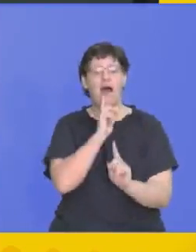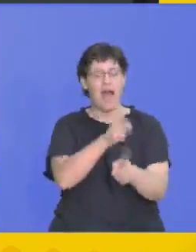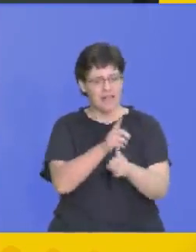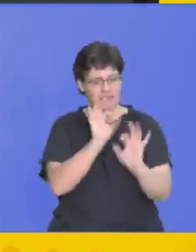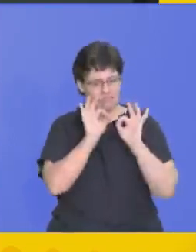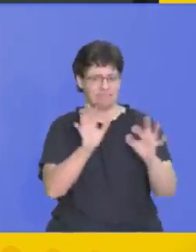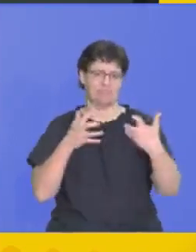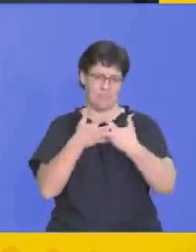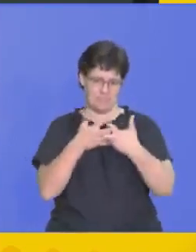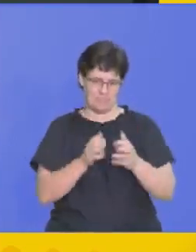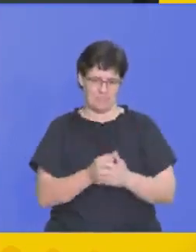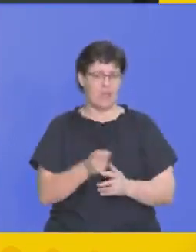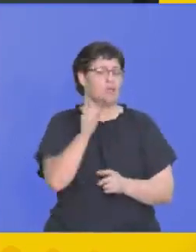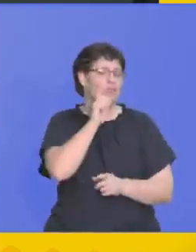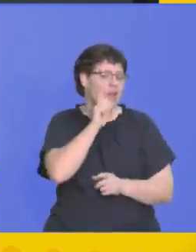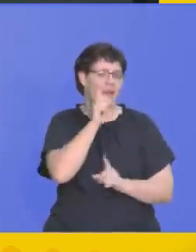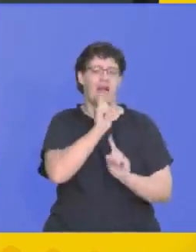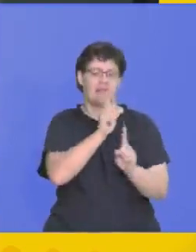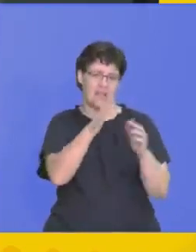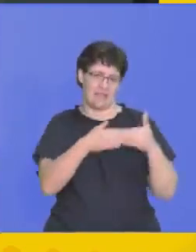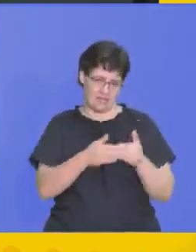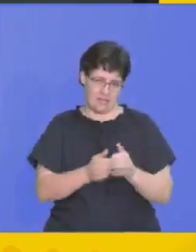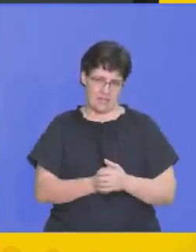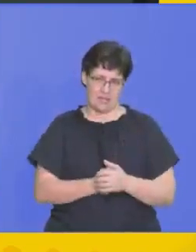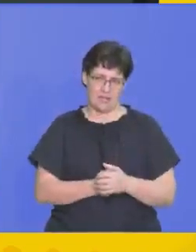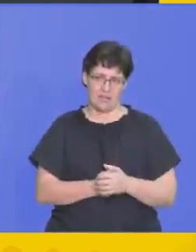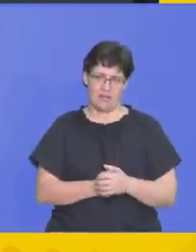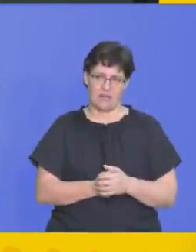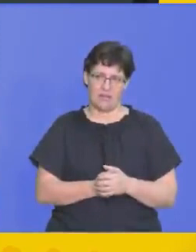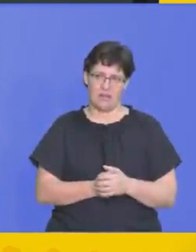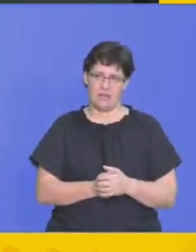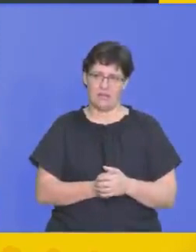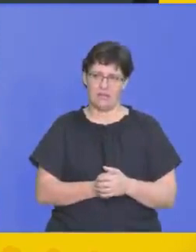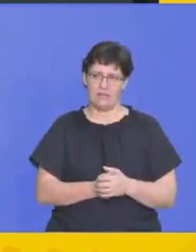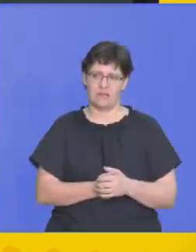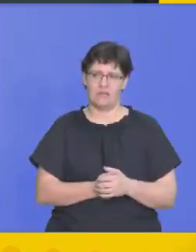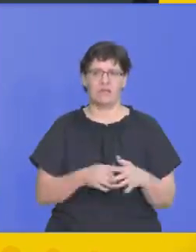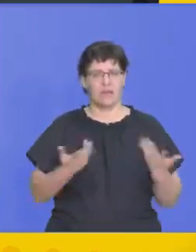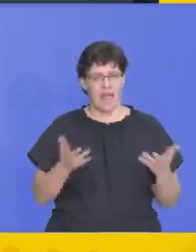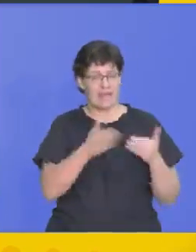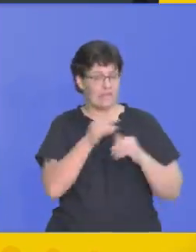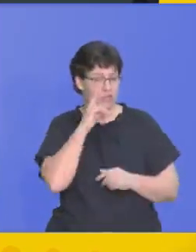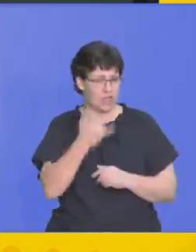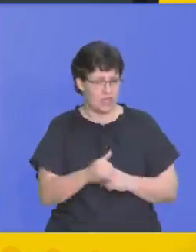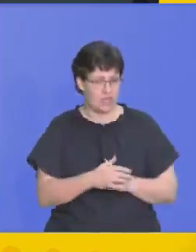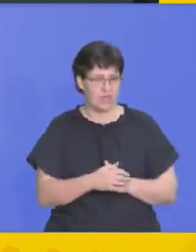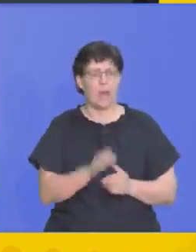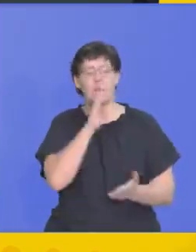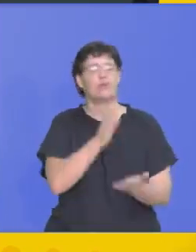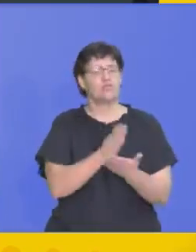your answers make sense. Check your answers carefully. And